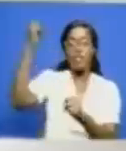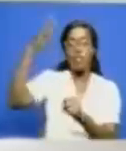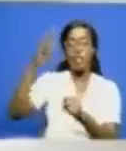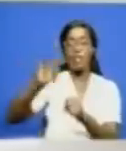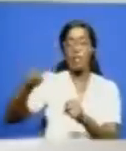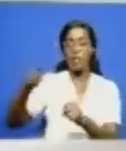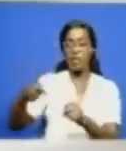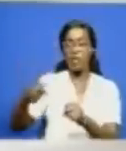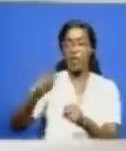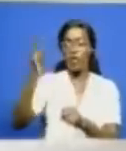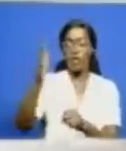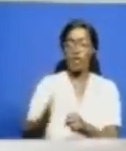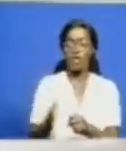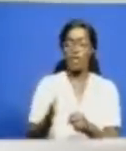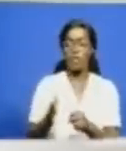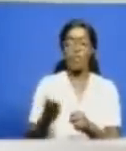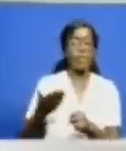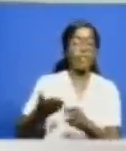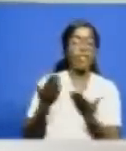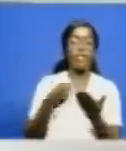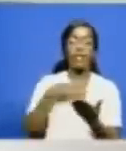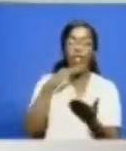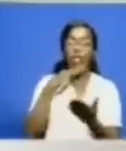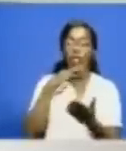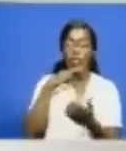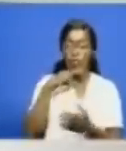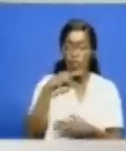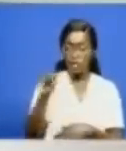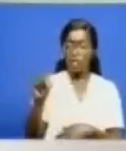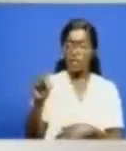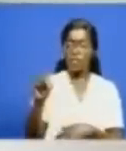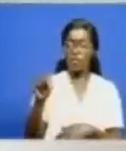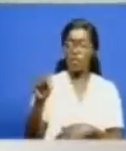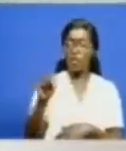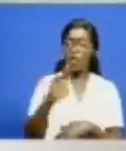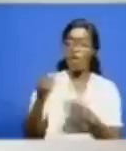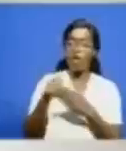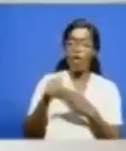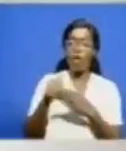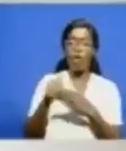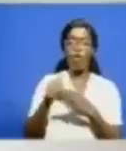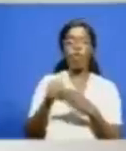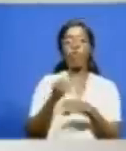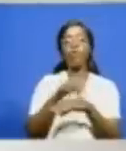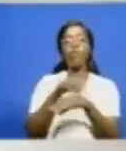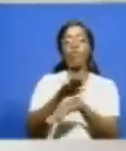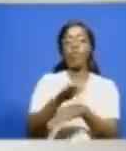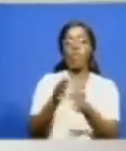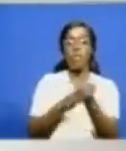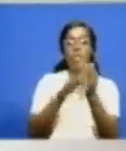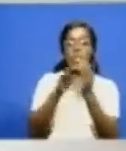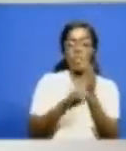Kenyans. In the passing of the Honorable Nyachae, we are all deprived of his leadership,